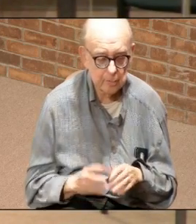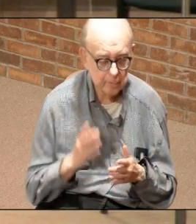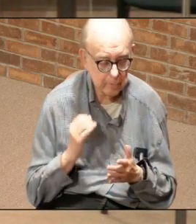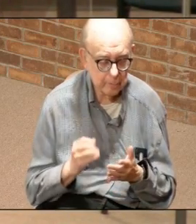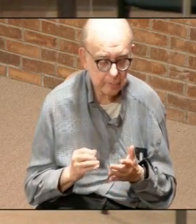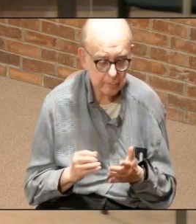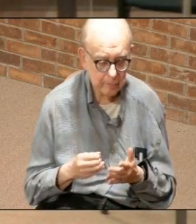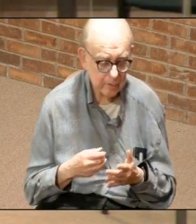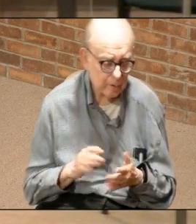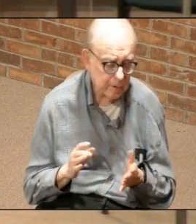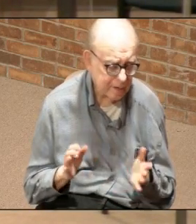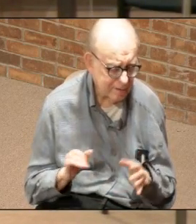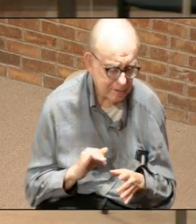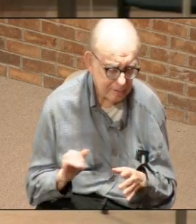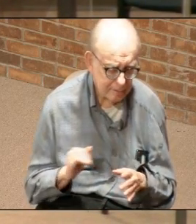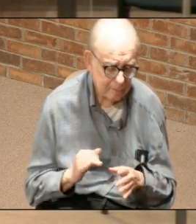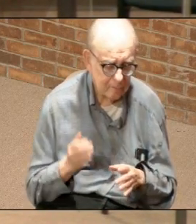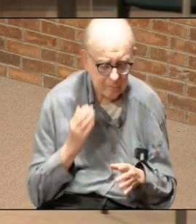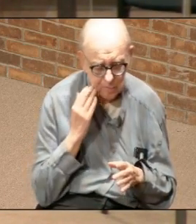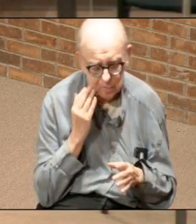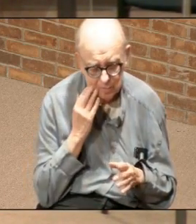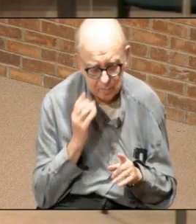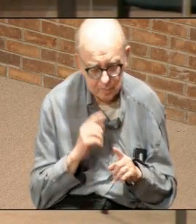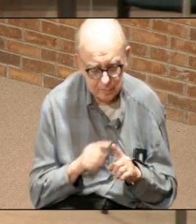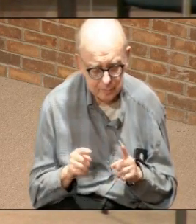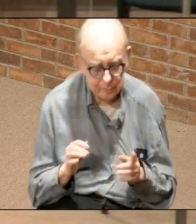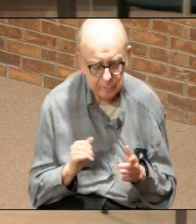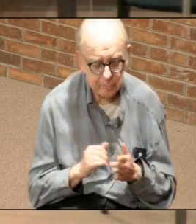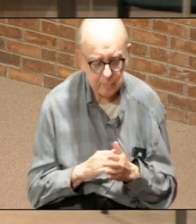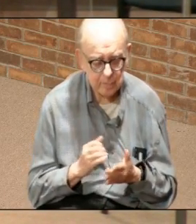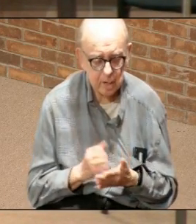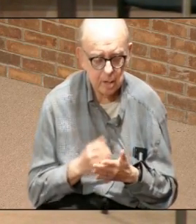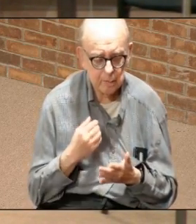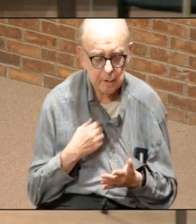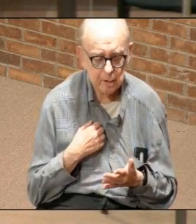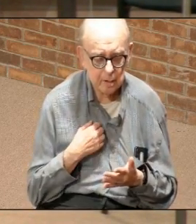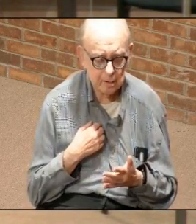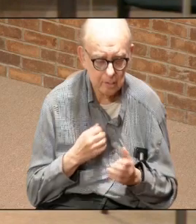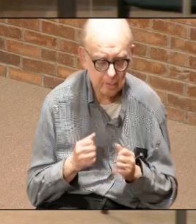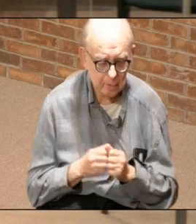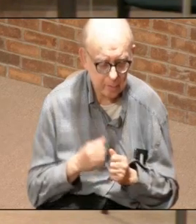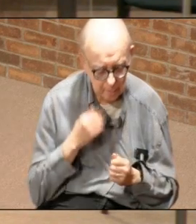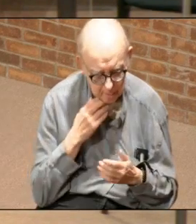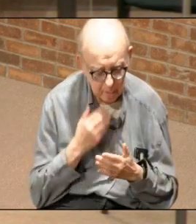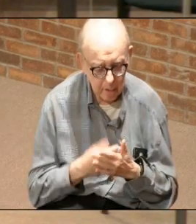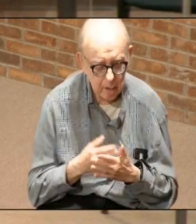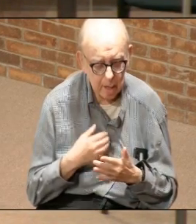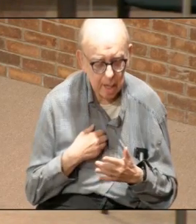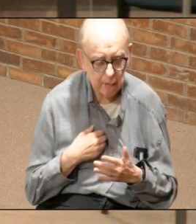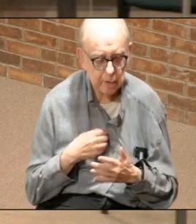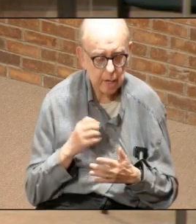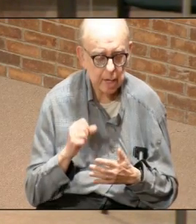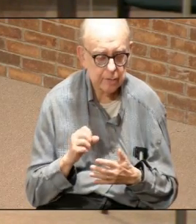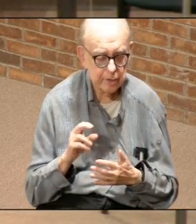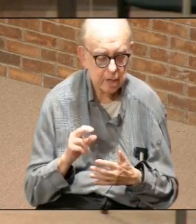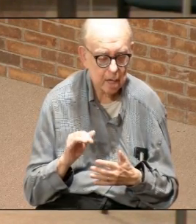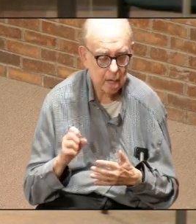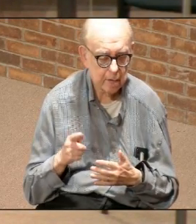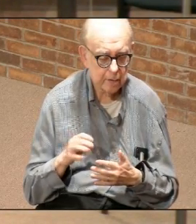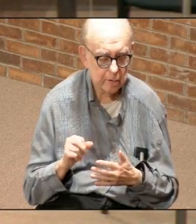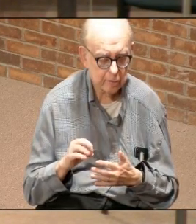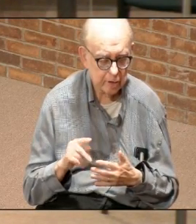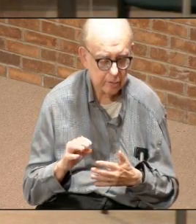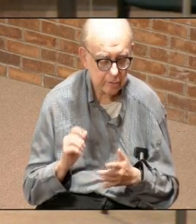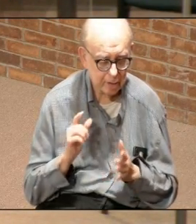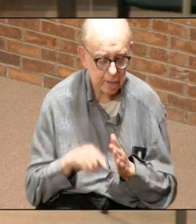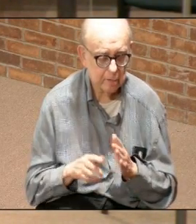that and you're hurting, But that helped me when my daughter was having hers later on in life. And